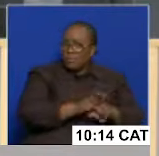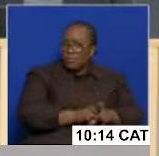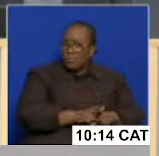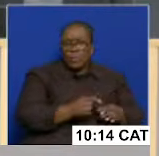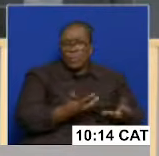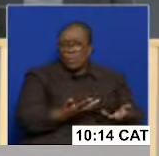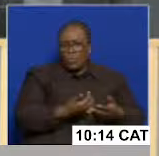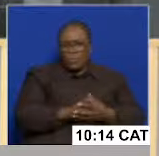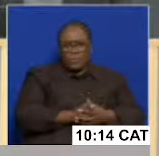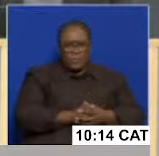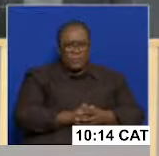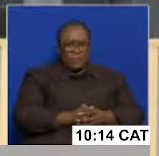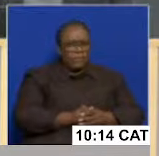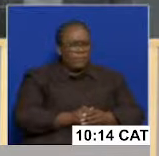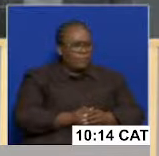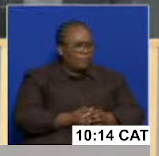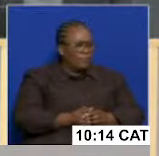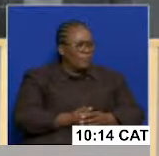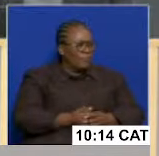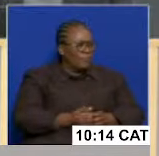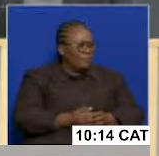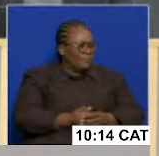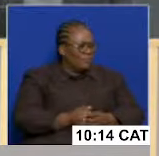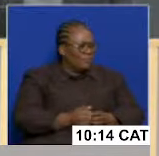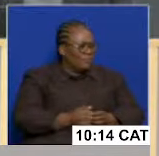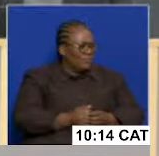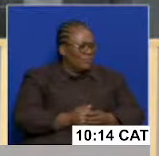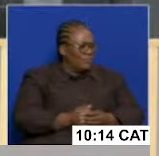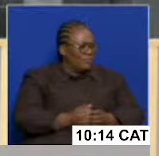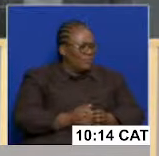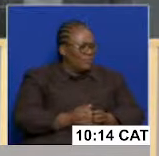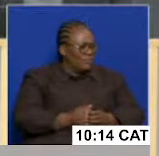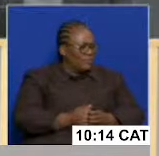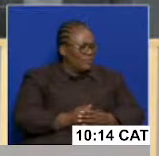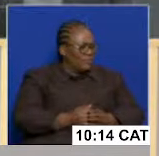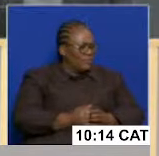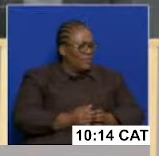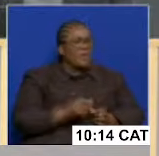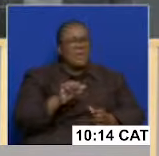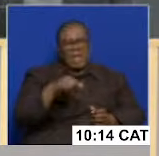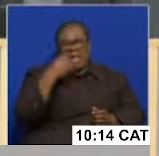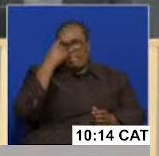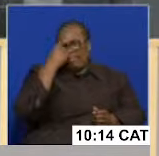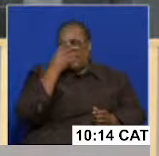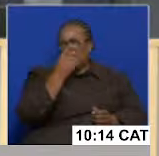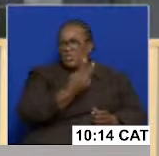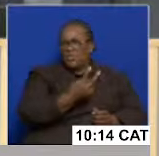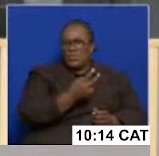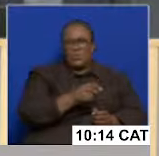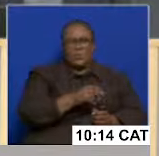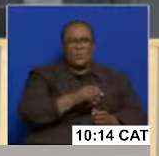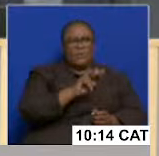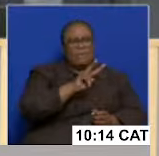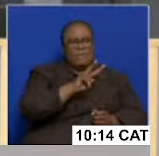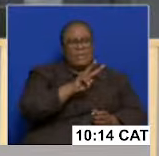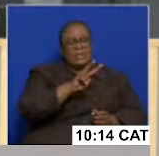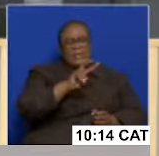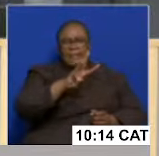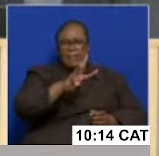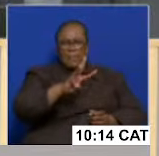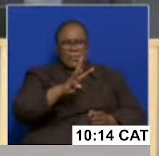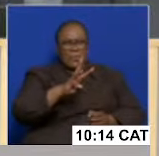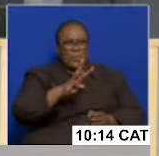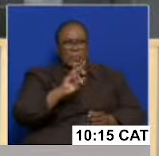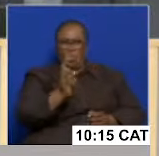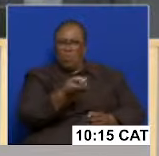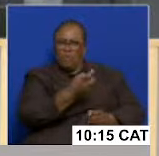Yes, I think it was 2 VW. I don't know if it's Golf 7 or what Golf, yeah. And what color are they? But